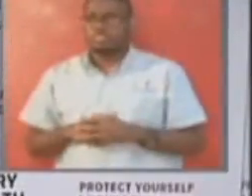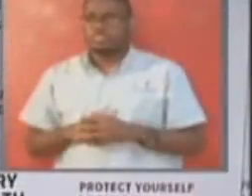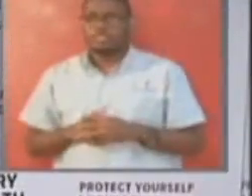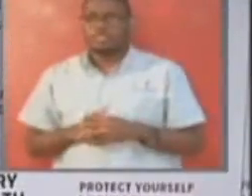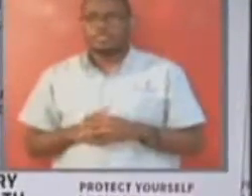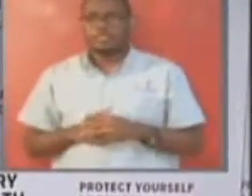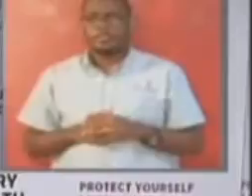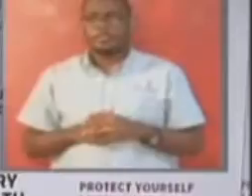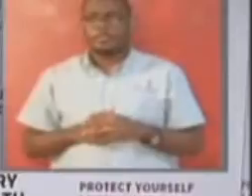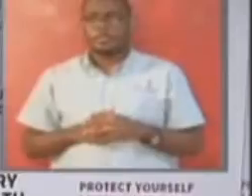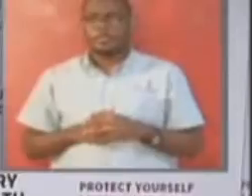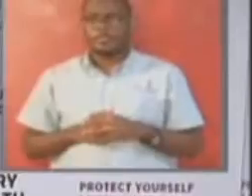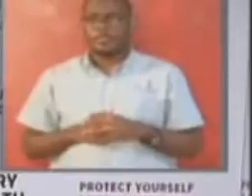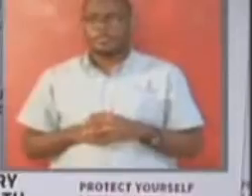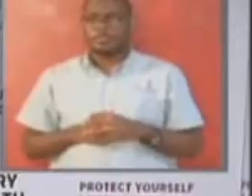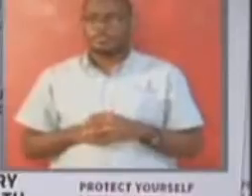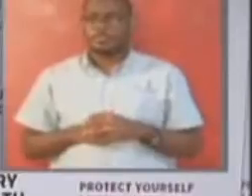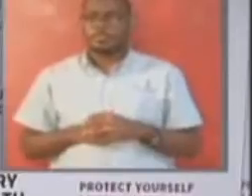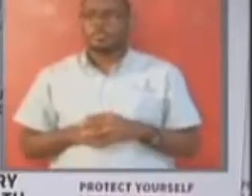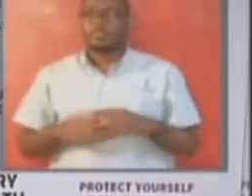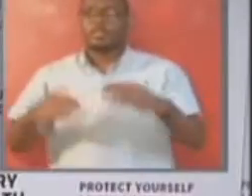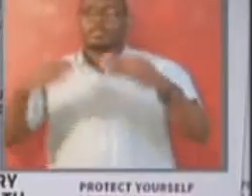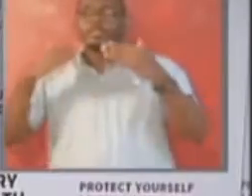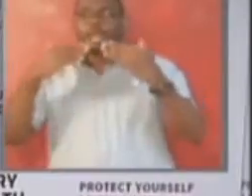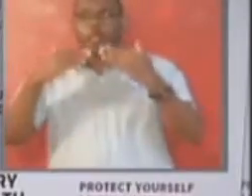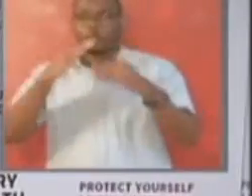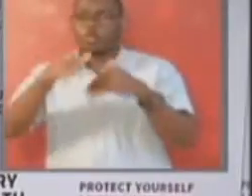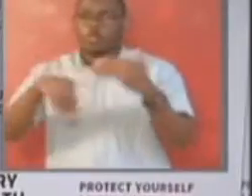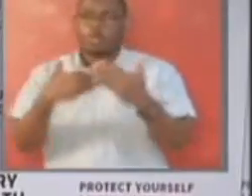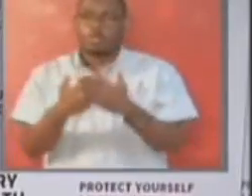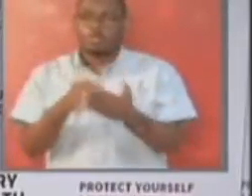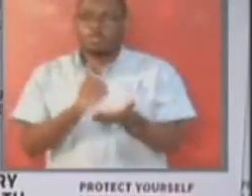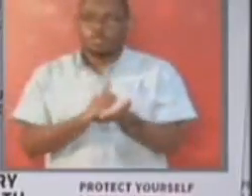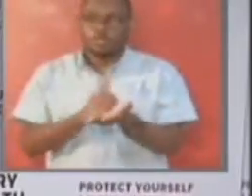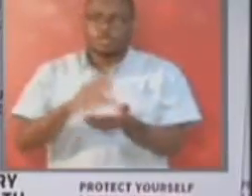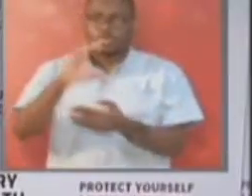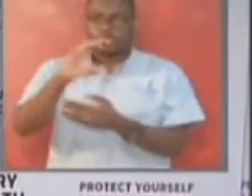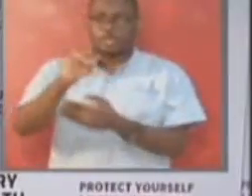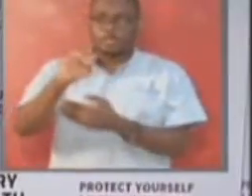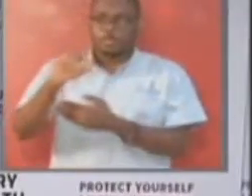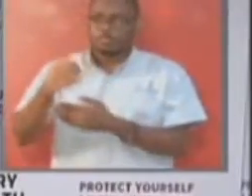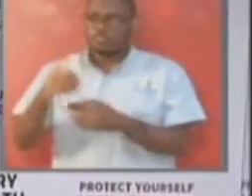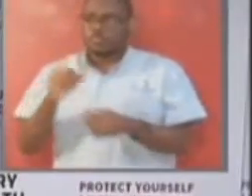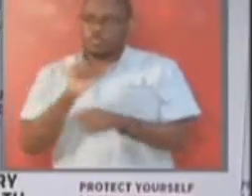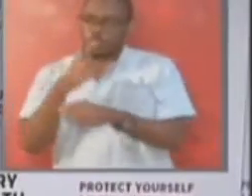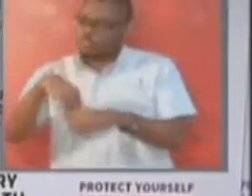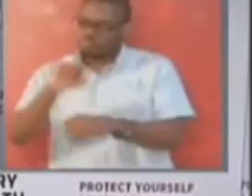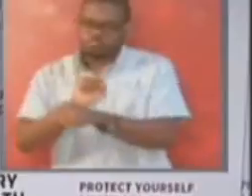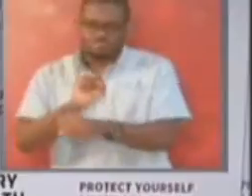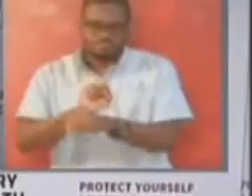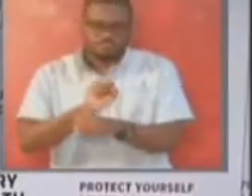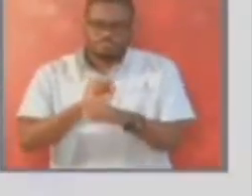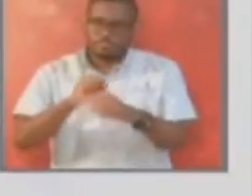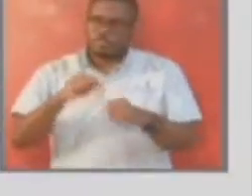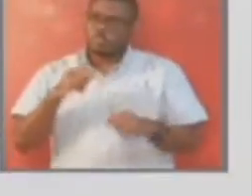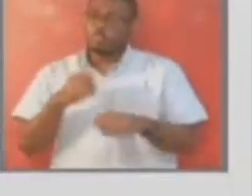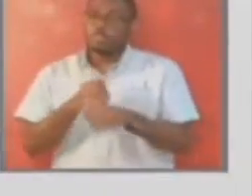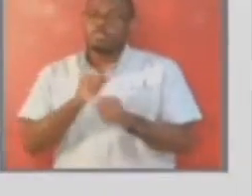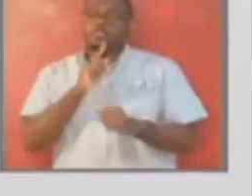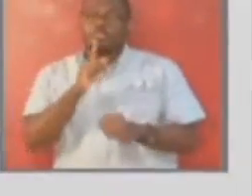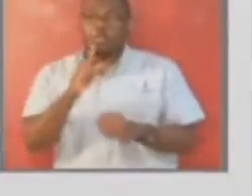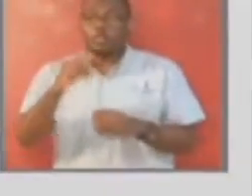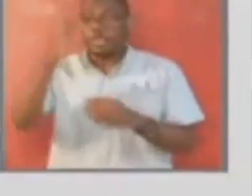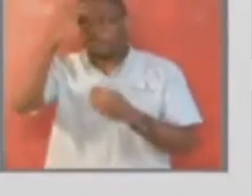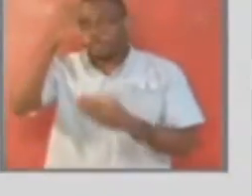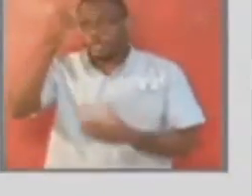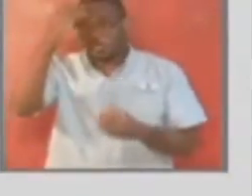Hamid, CMO, Dr. St. Bernard, and everyone behind the scenes who work so hard to make sure that these press conferences go well.